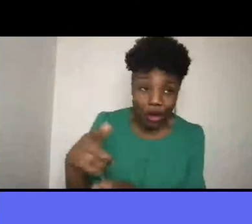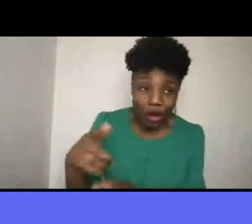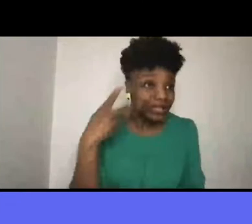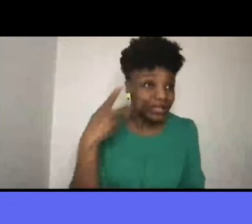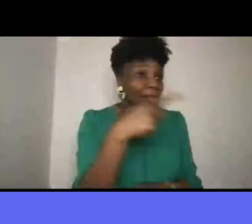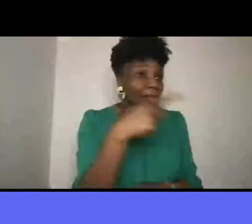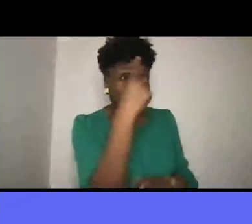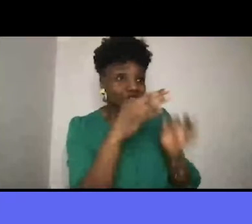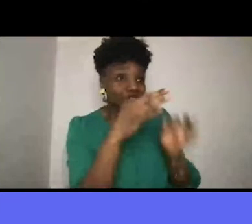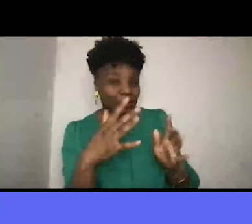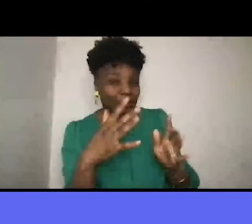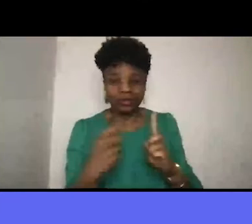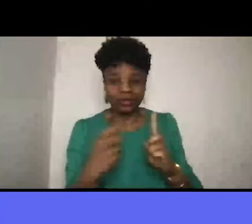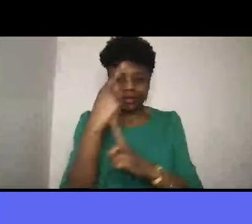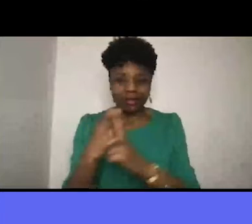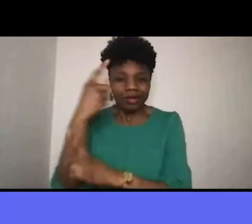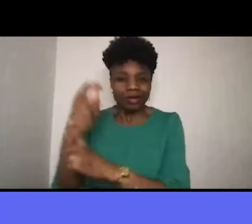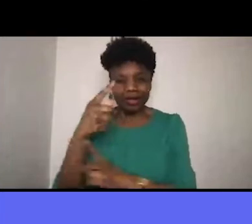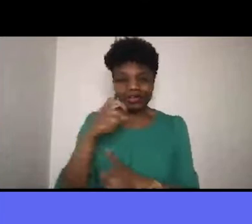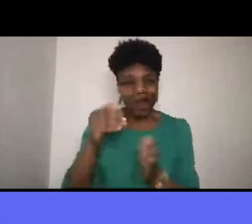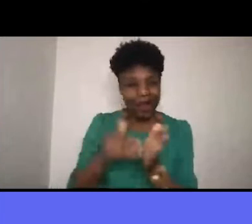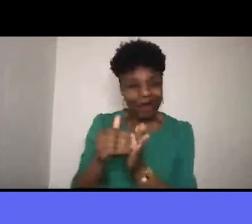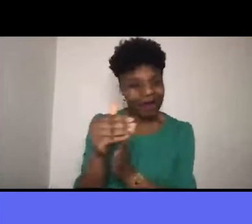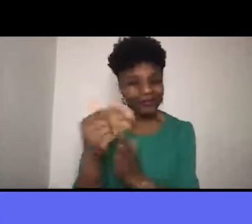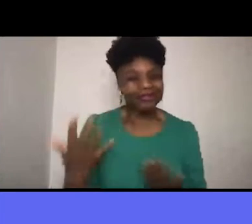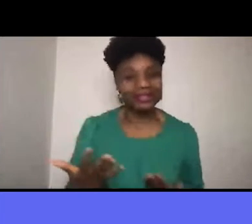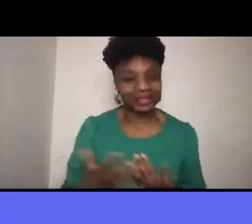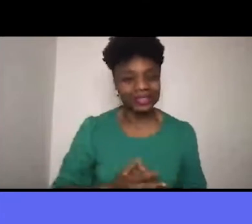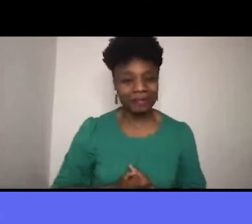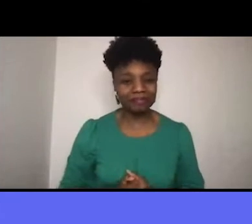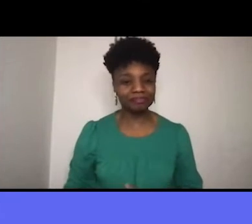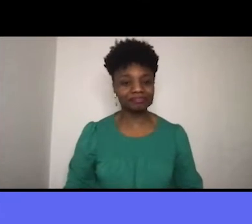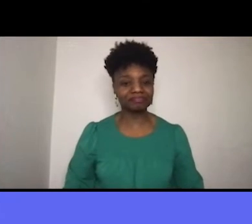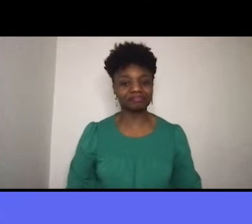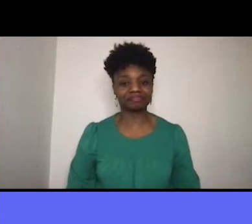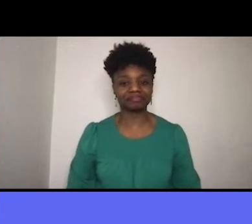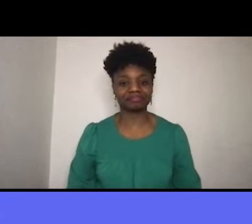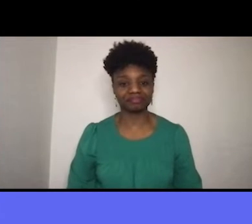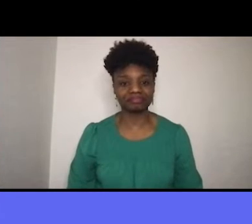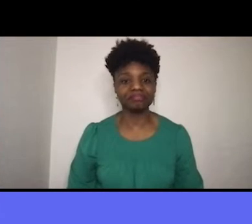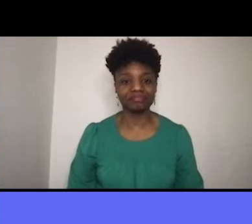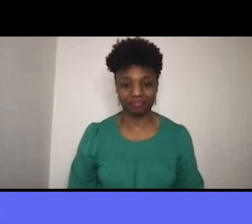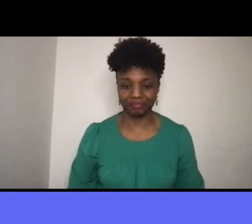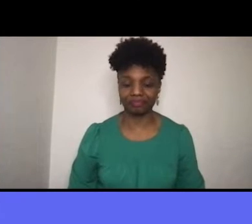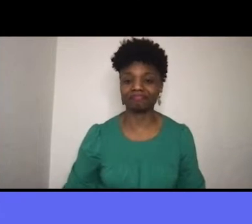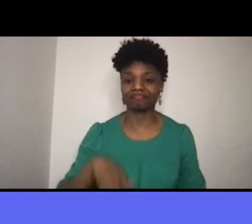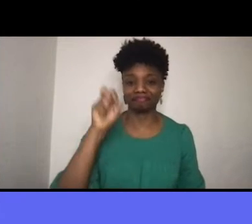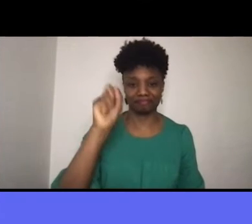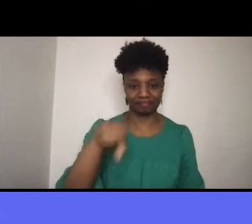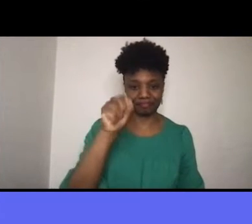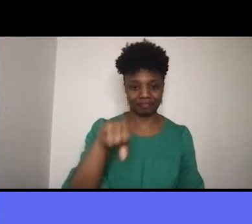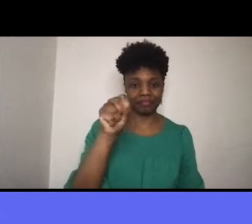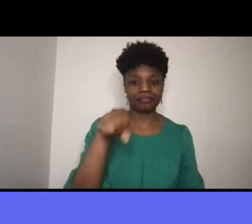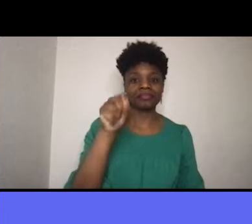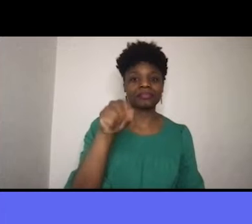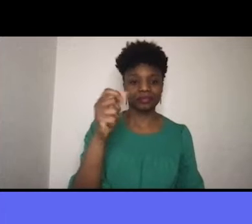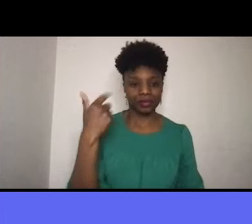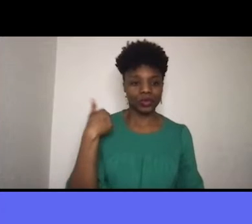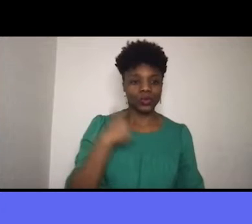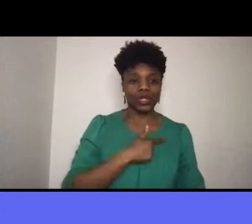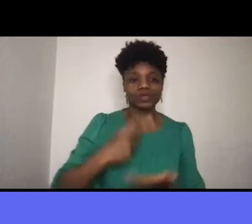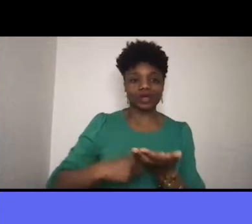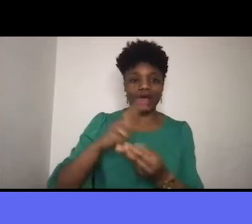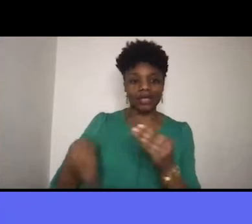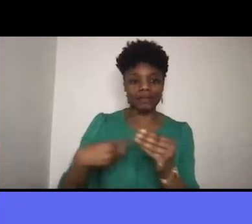those one-offs, right? that's a deep. Oh my god, we were just talking about that with the problem with the Oscars.